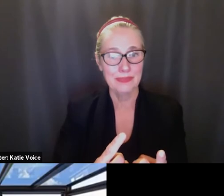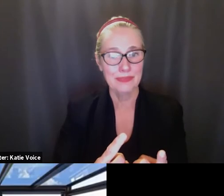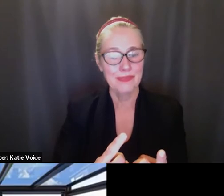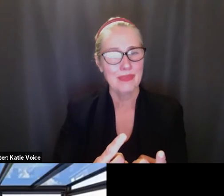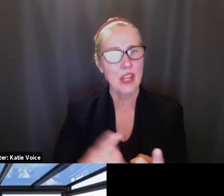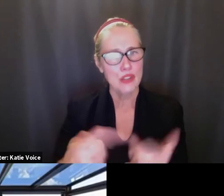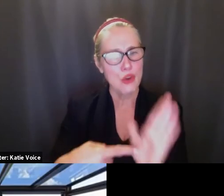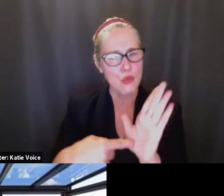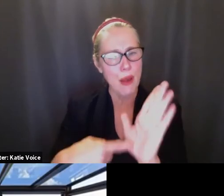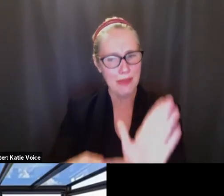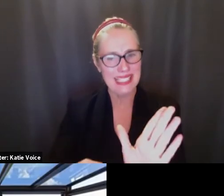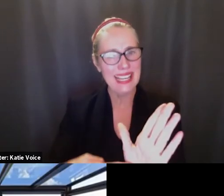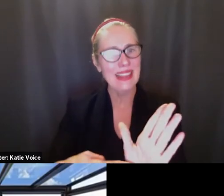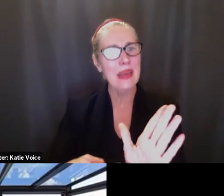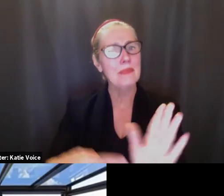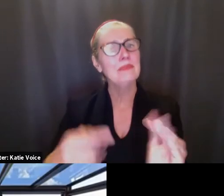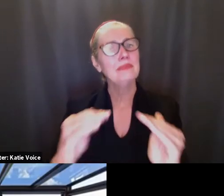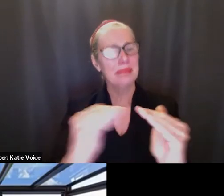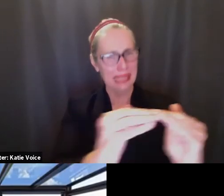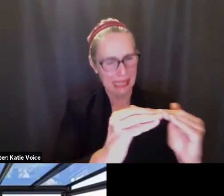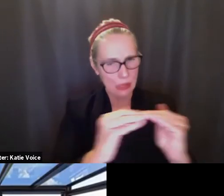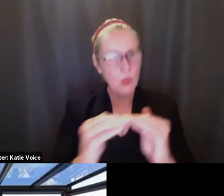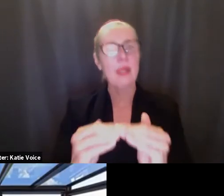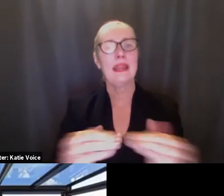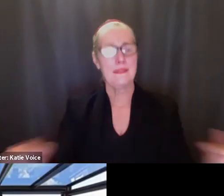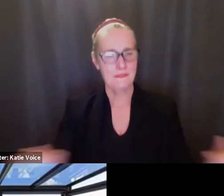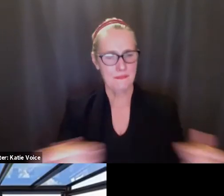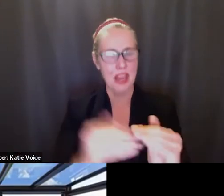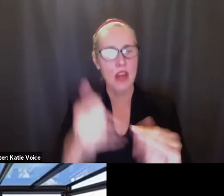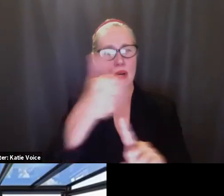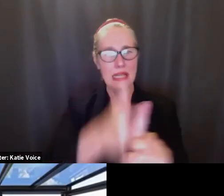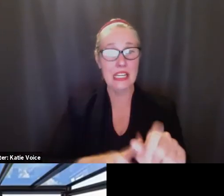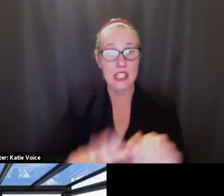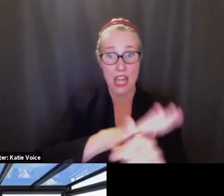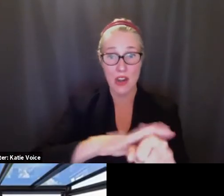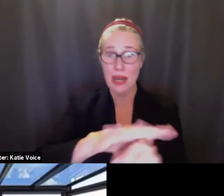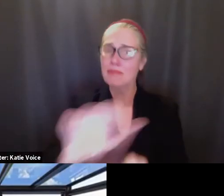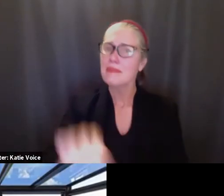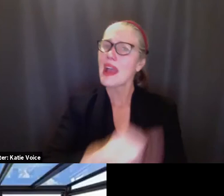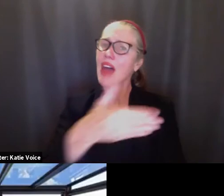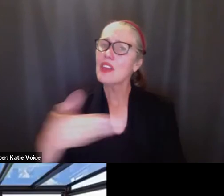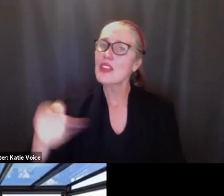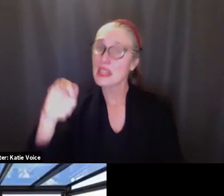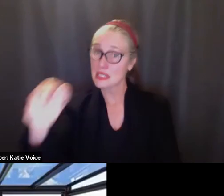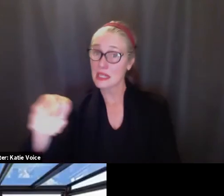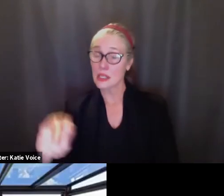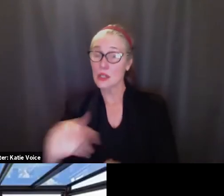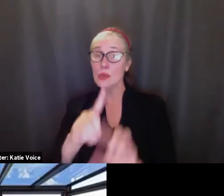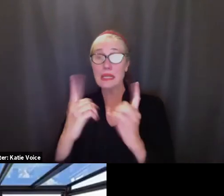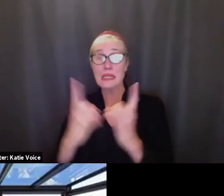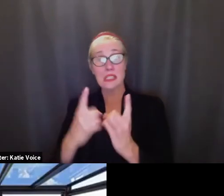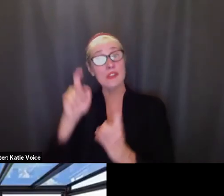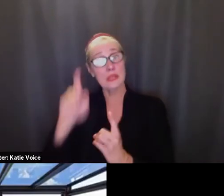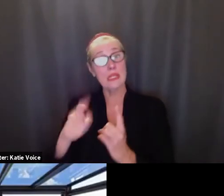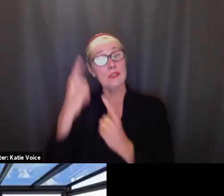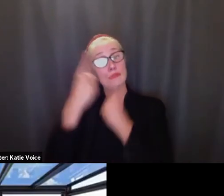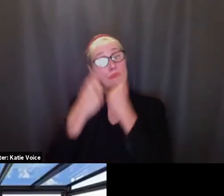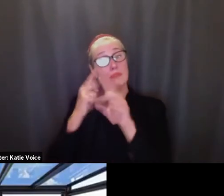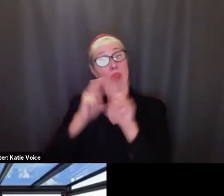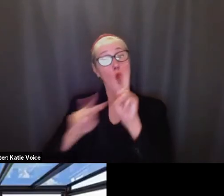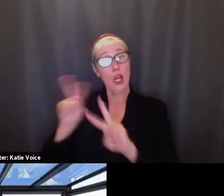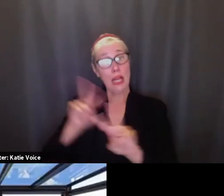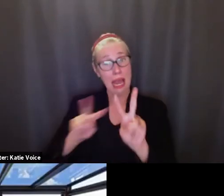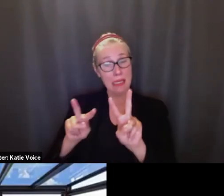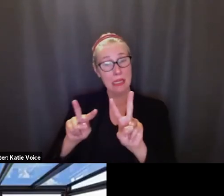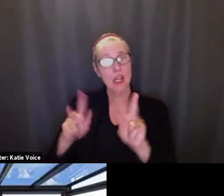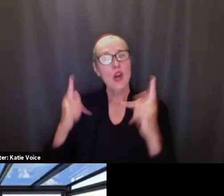representation in each area so beyond that uh there's other things that you as a district will want to look at and so we we've tried to put